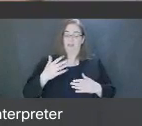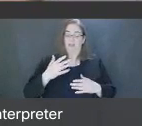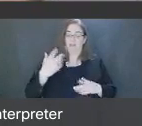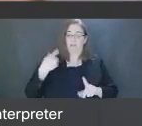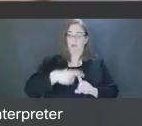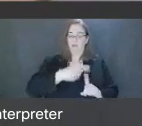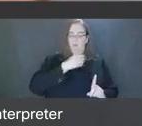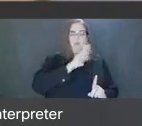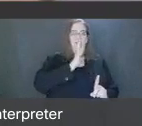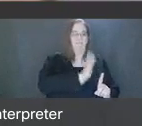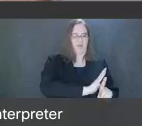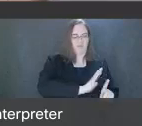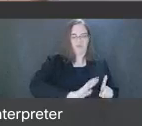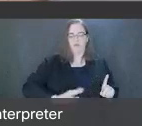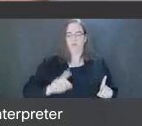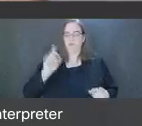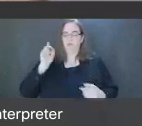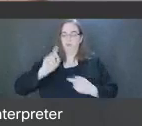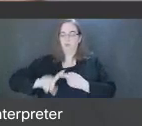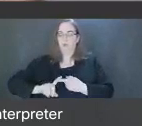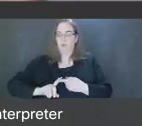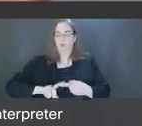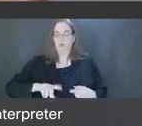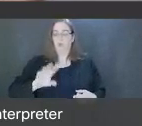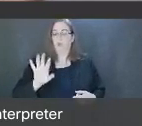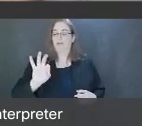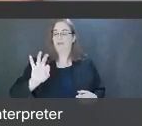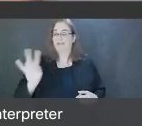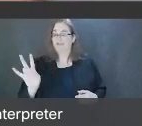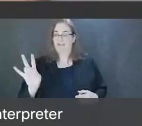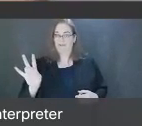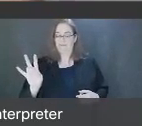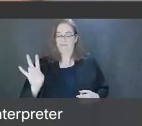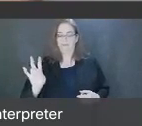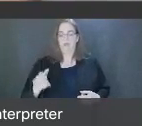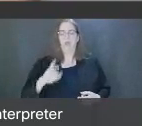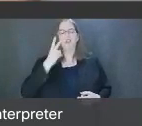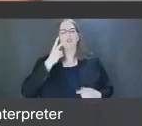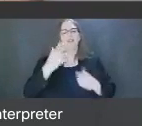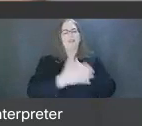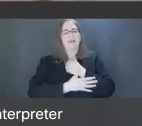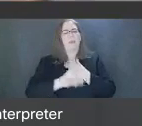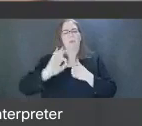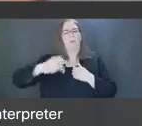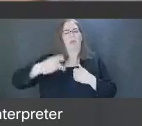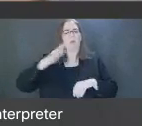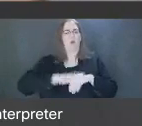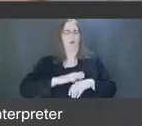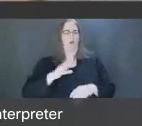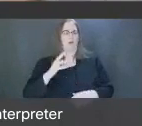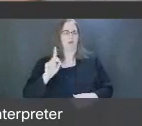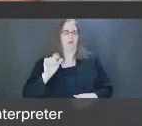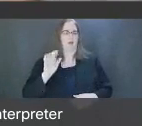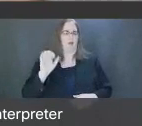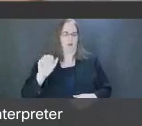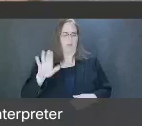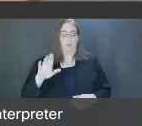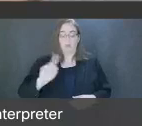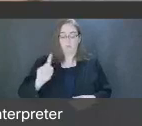97 years old. And as always, you can see the county map on our data hub for more information. It can be found